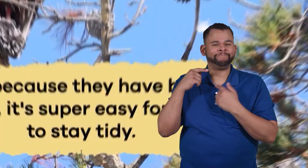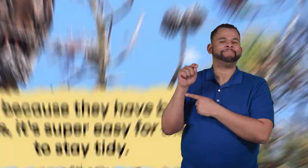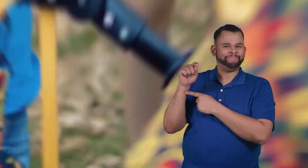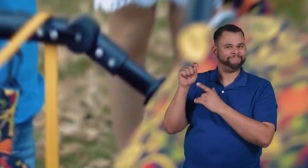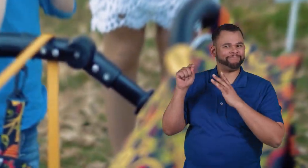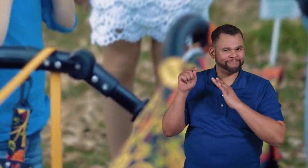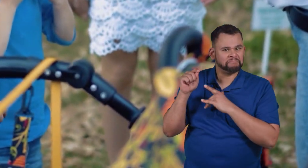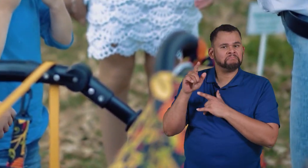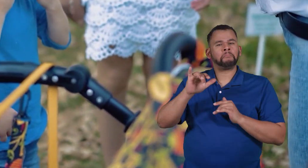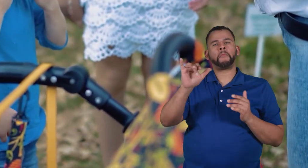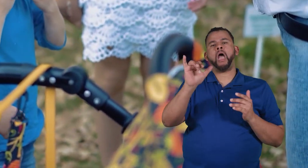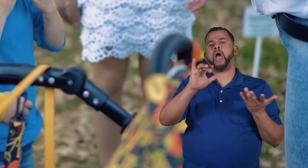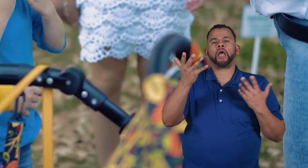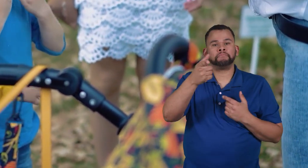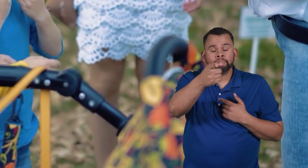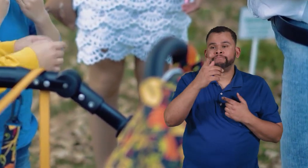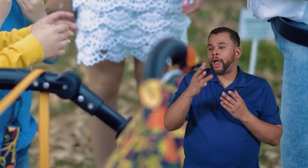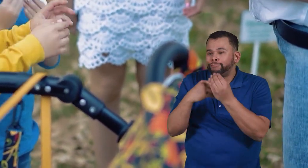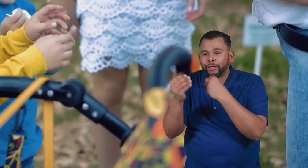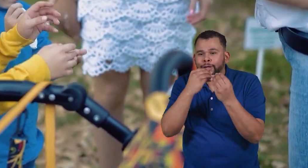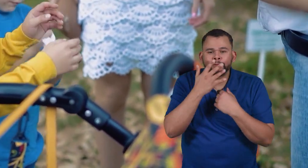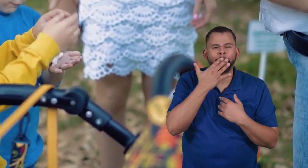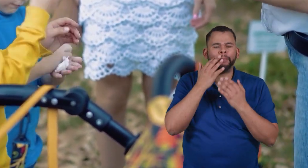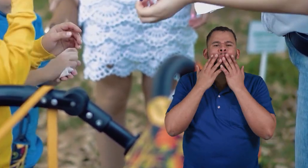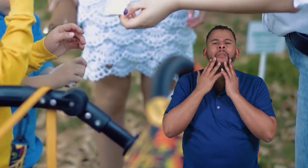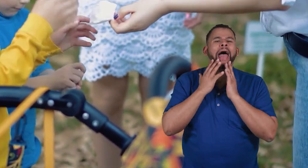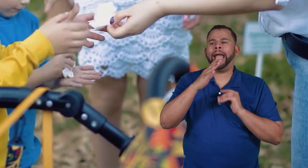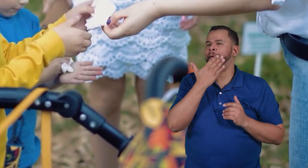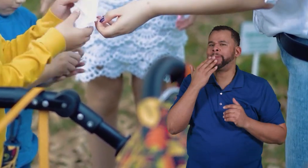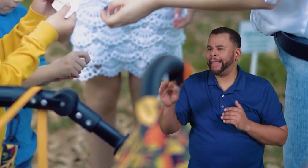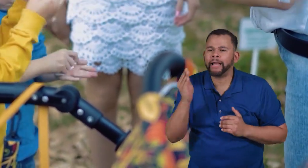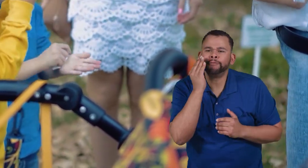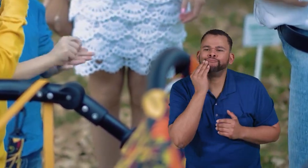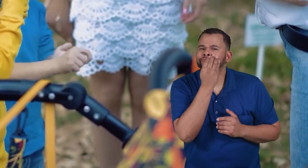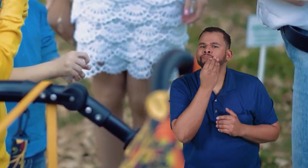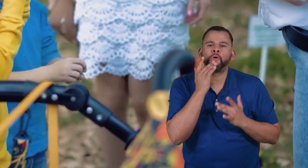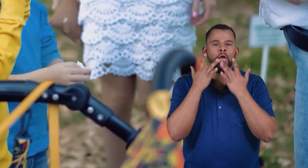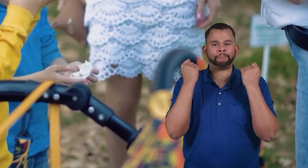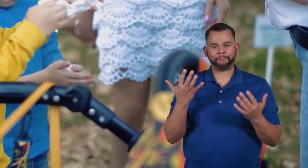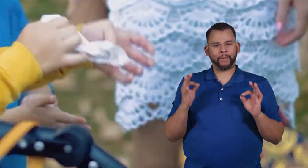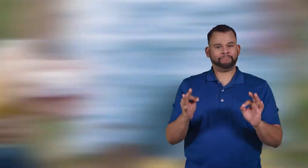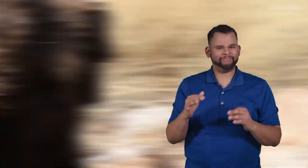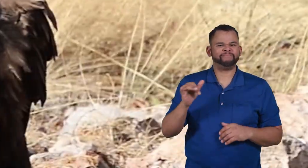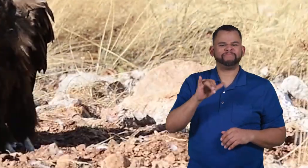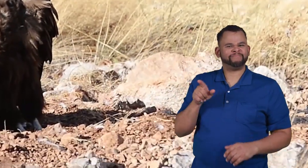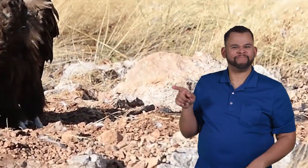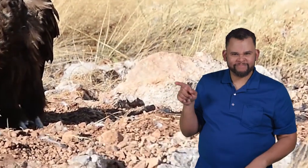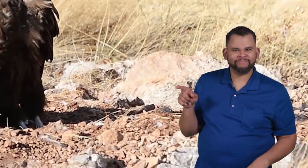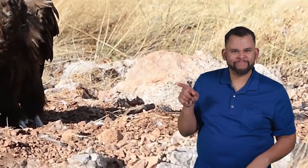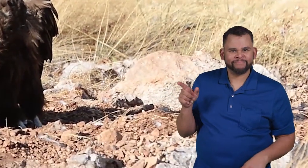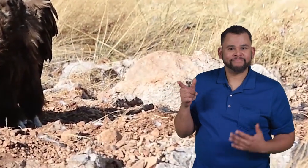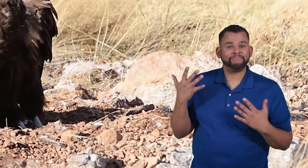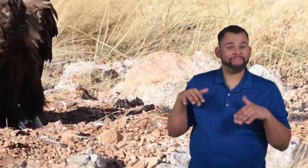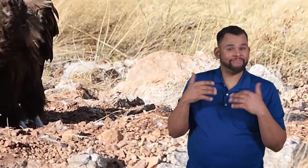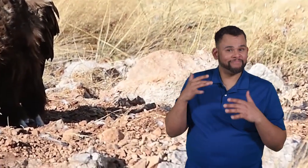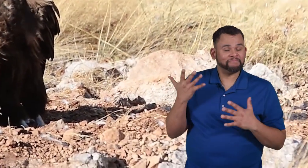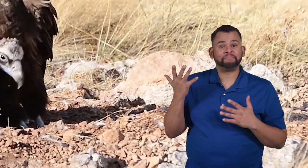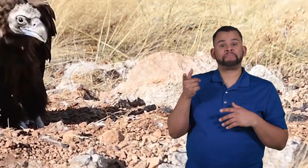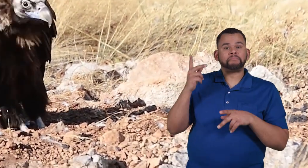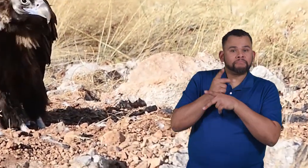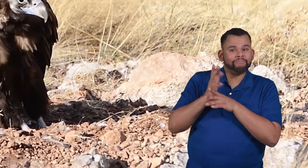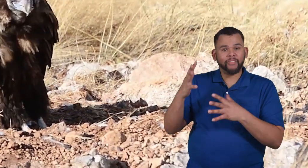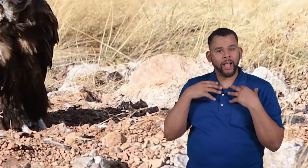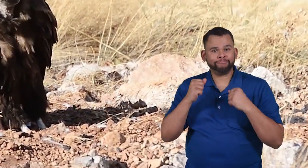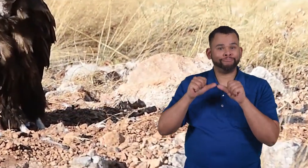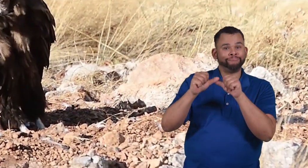to stay tidy. They can quickly clean their heads after eating, just like when you wipe your face with a napkin. This neat trick keeps them